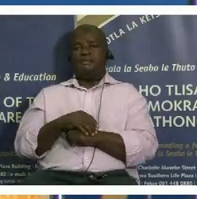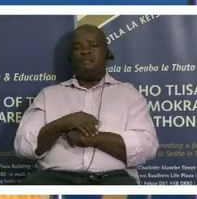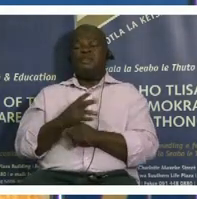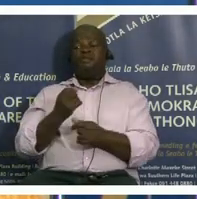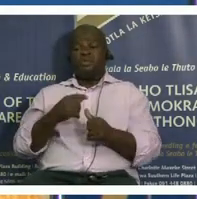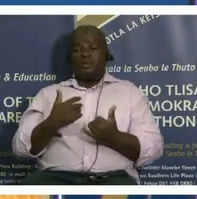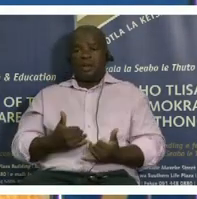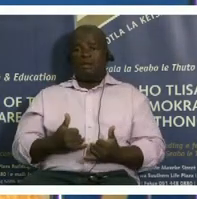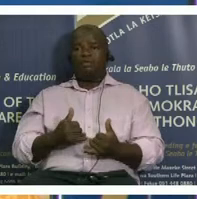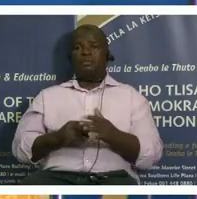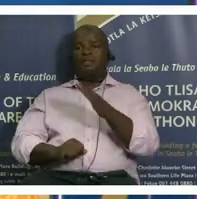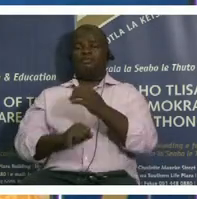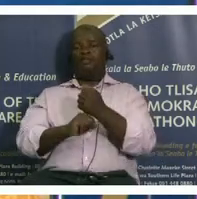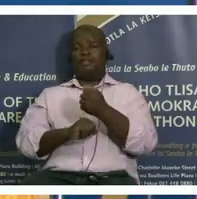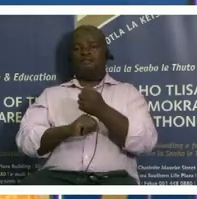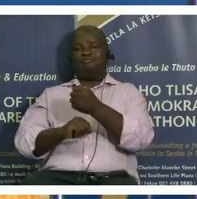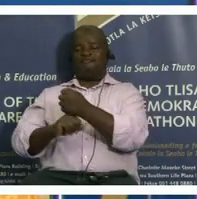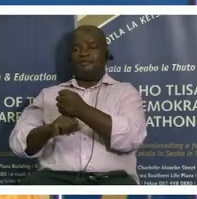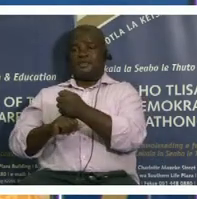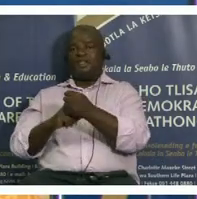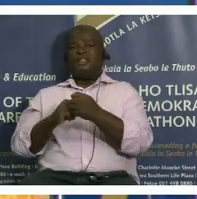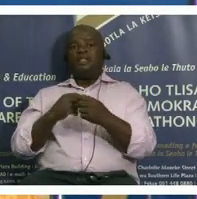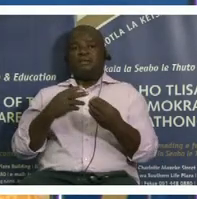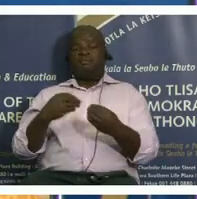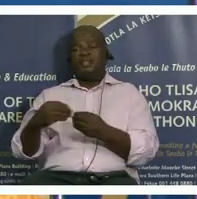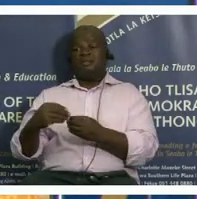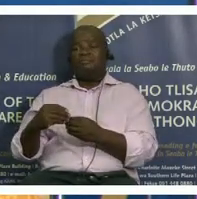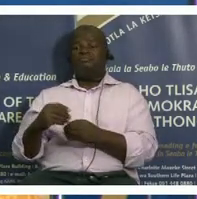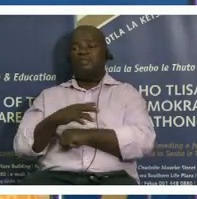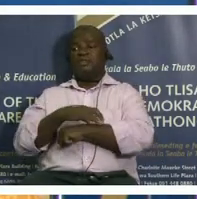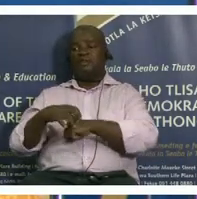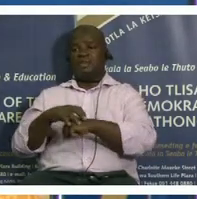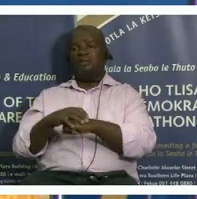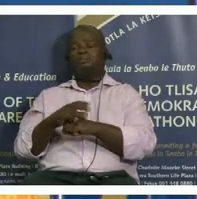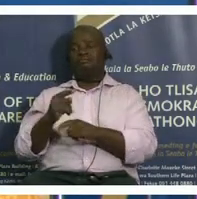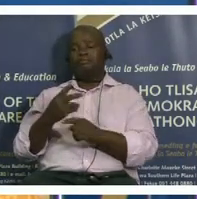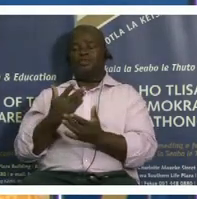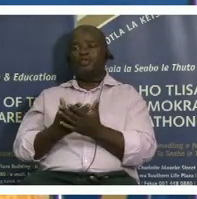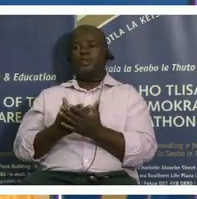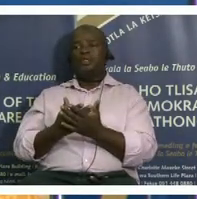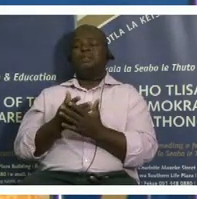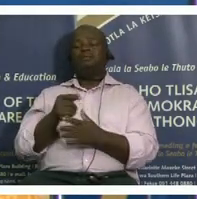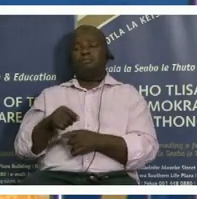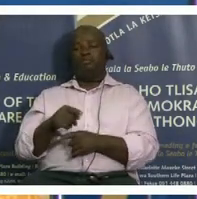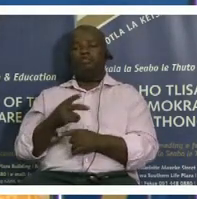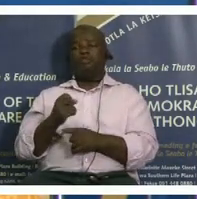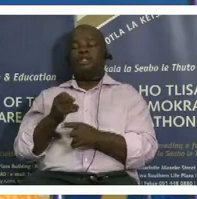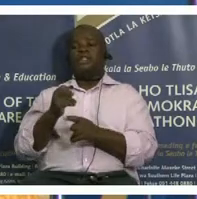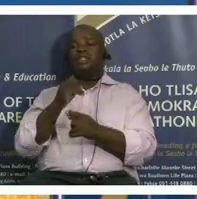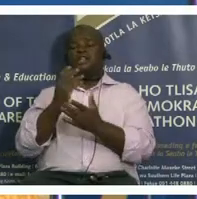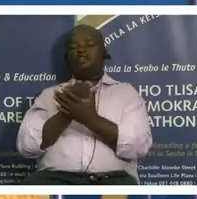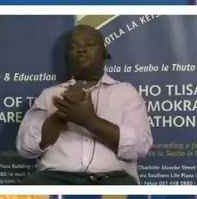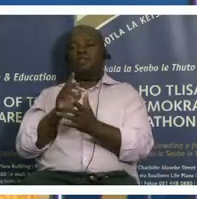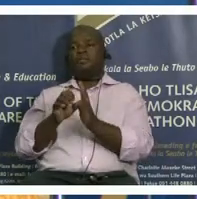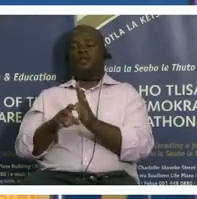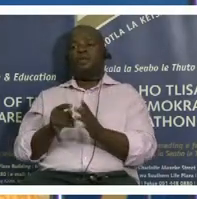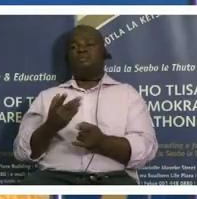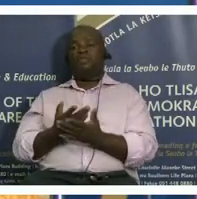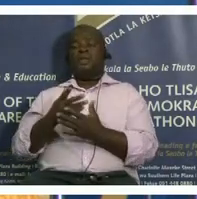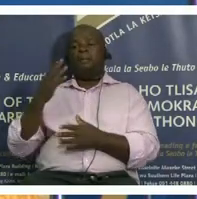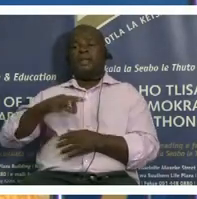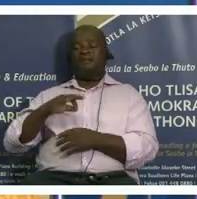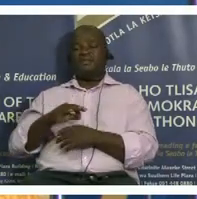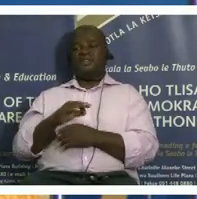our support of commercial farmers, our Rehaba Kadi Ratswana food security program benefited more